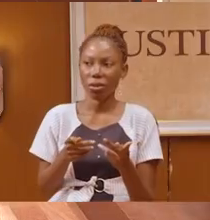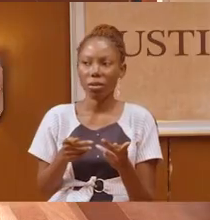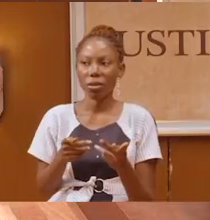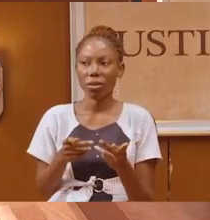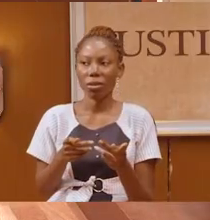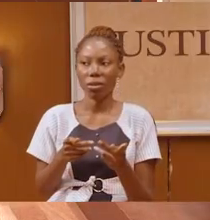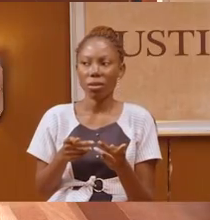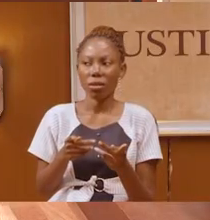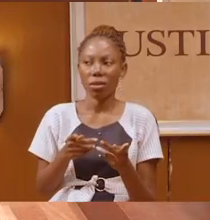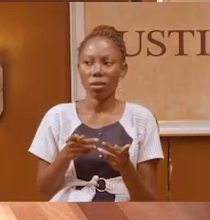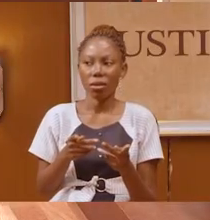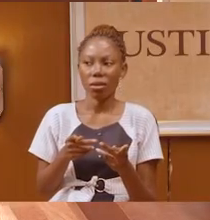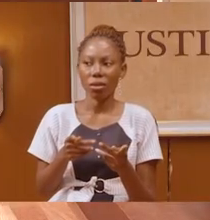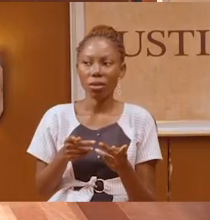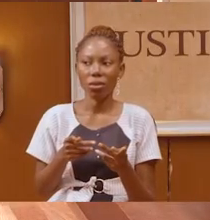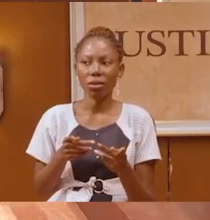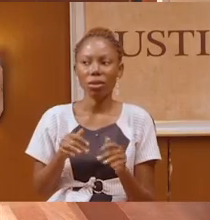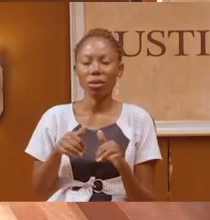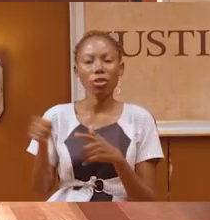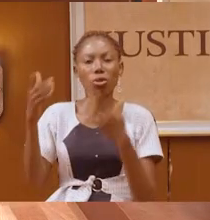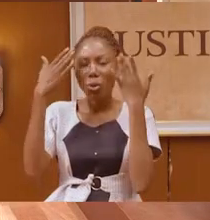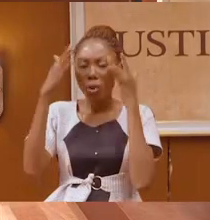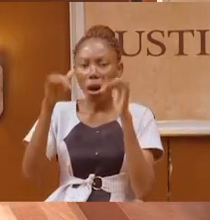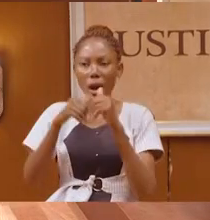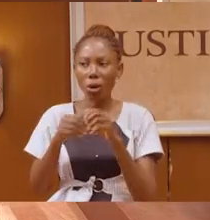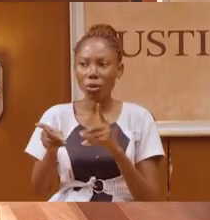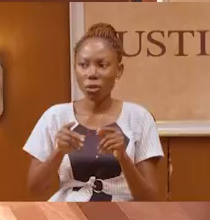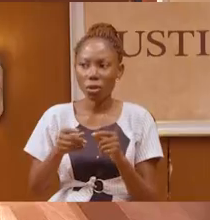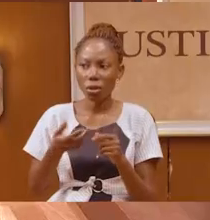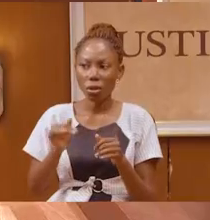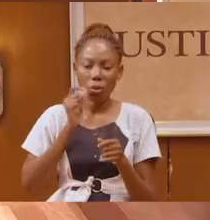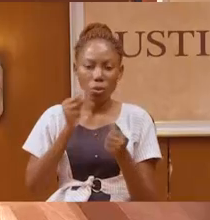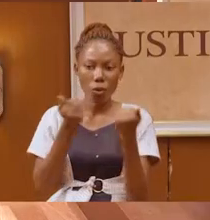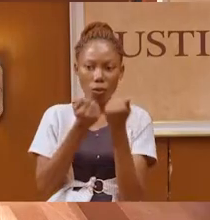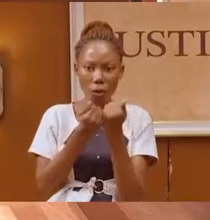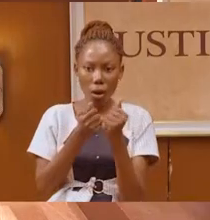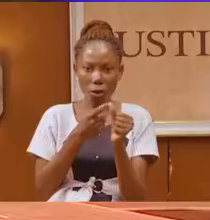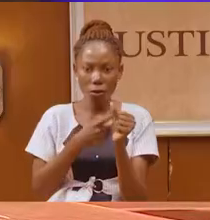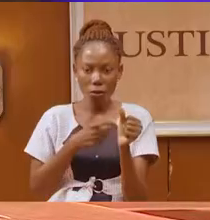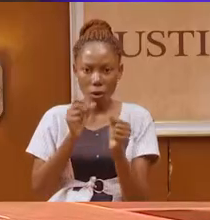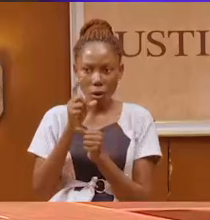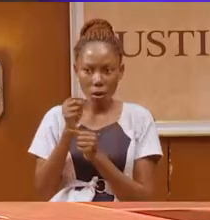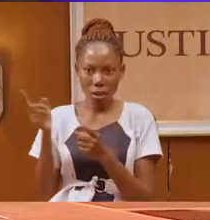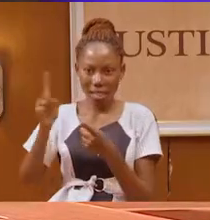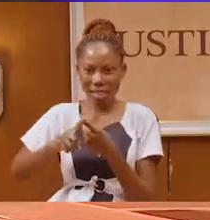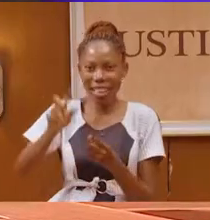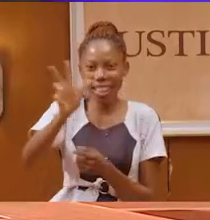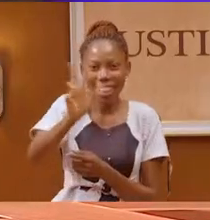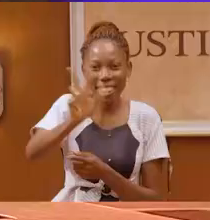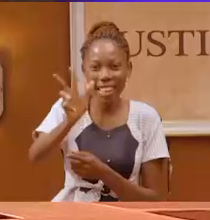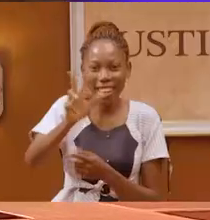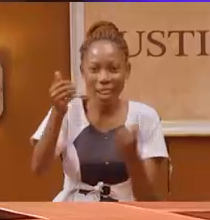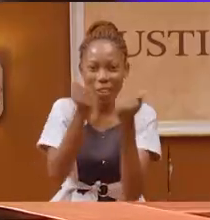capital. And that is how they used to do it, I don't know. But they will start to fight from 11 o'clock till around 3:30.